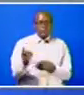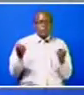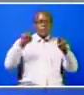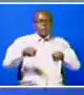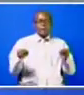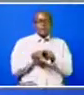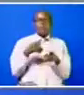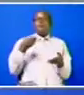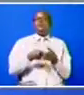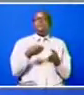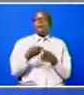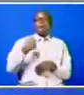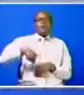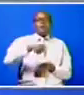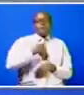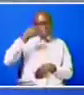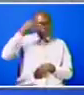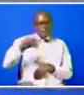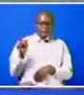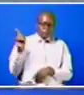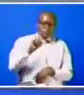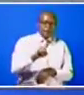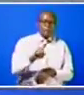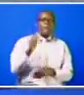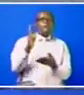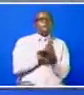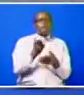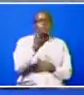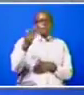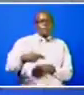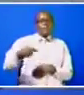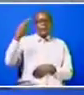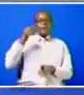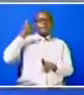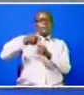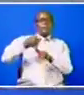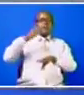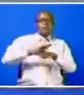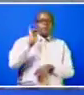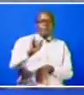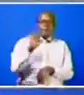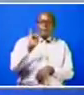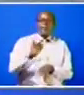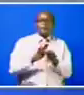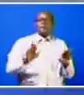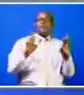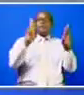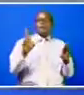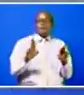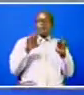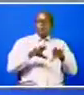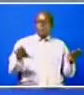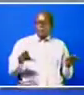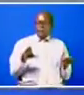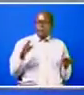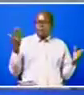money. And we are excited to come along for the journey. We think the highest impact of that is going to be in emerging markets.